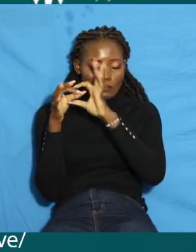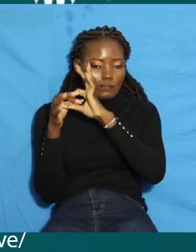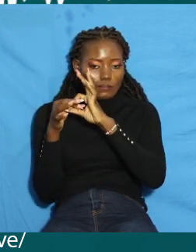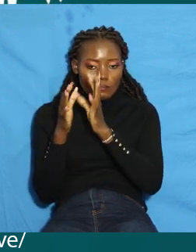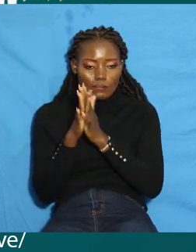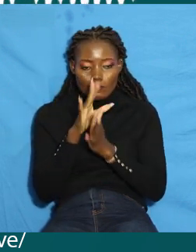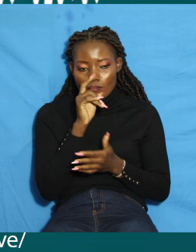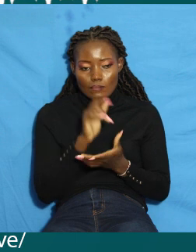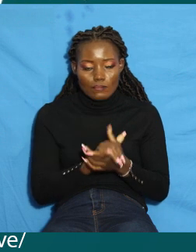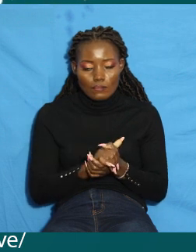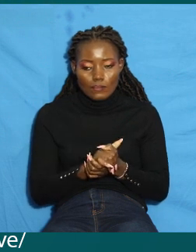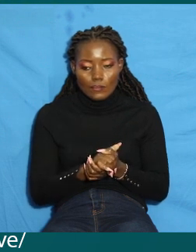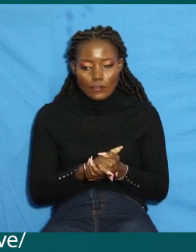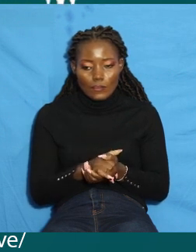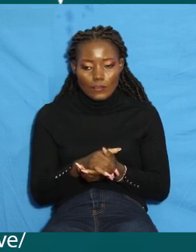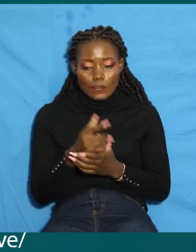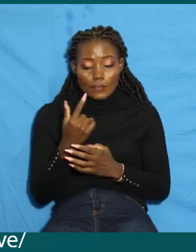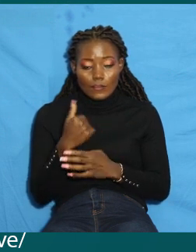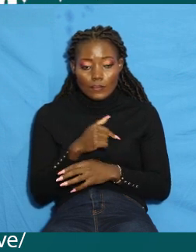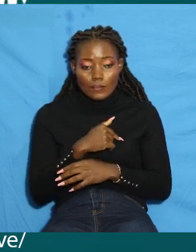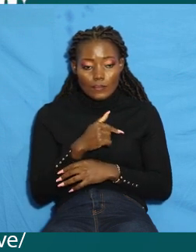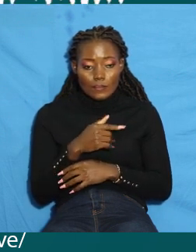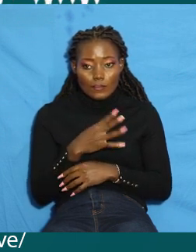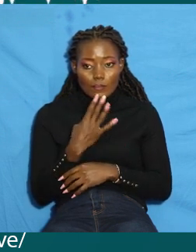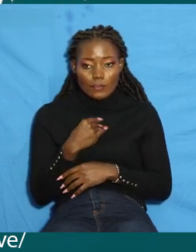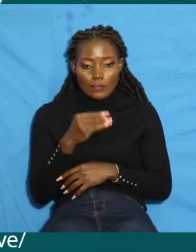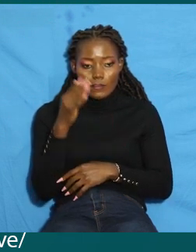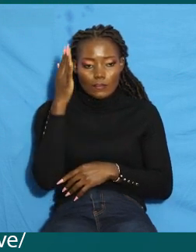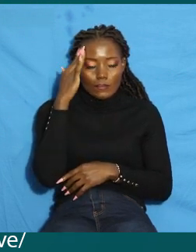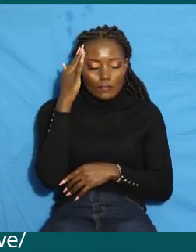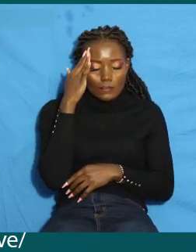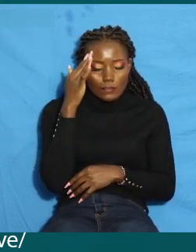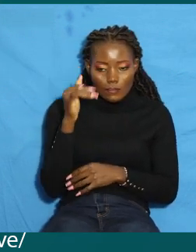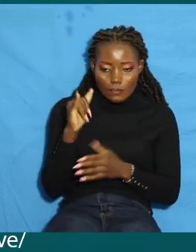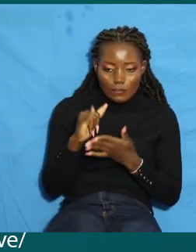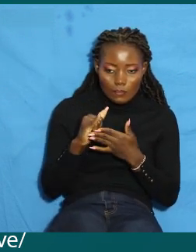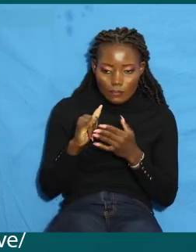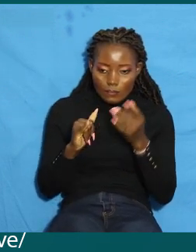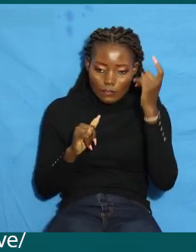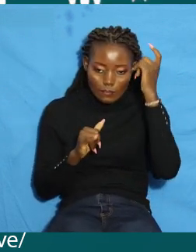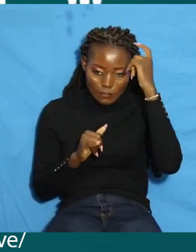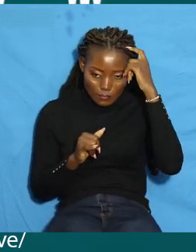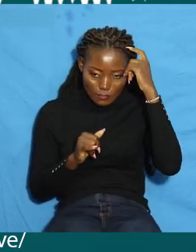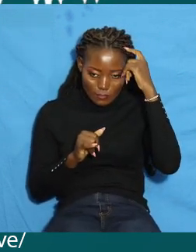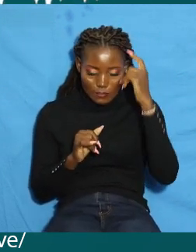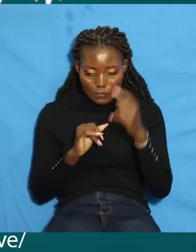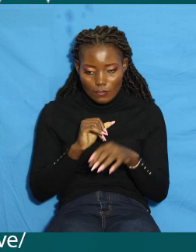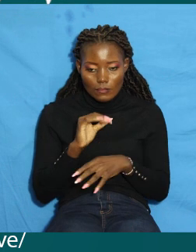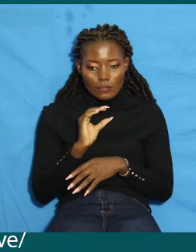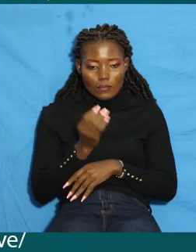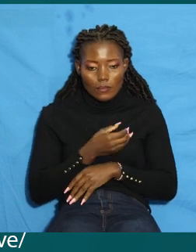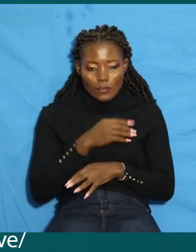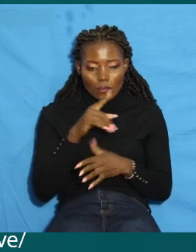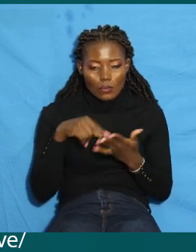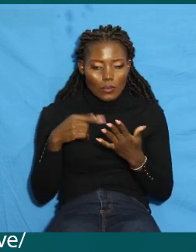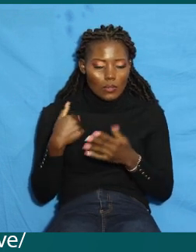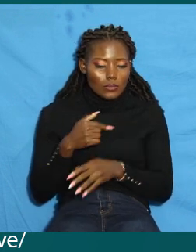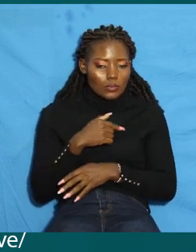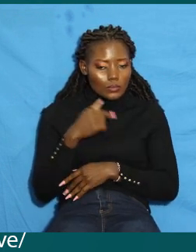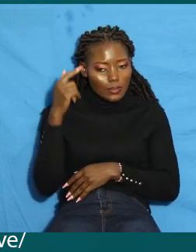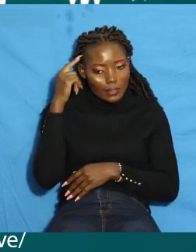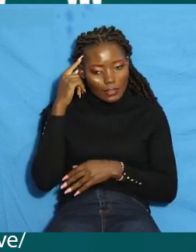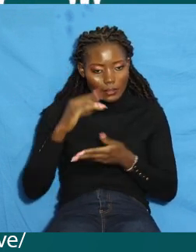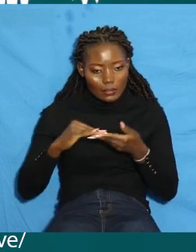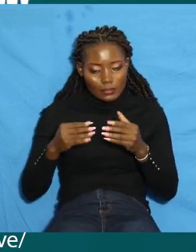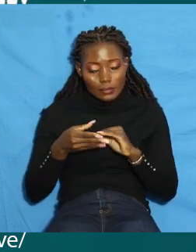beliefs. We ought to know that our thoughts, whatever we think, create